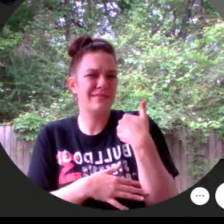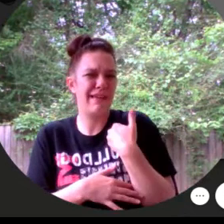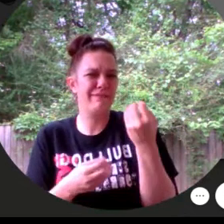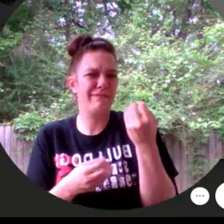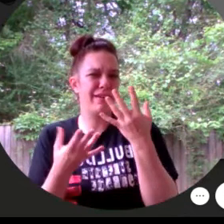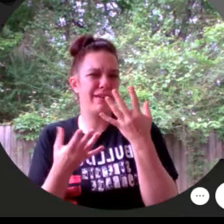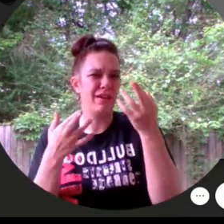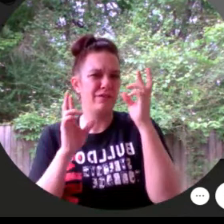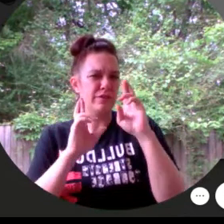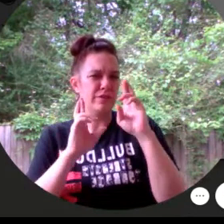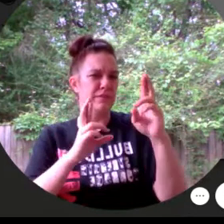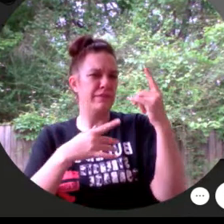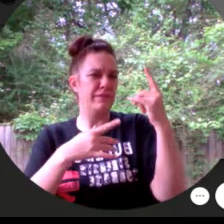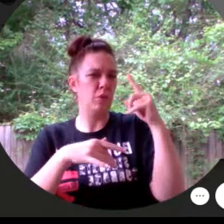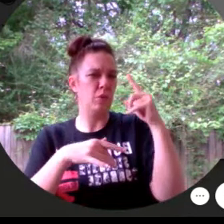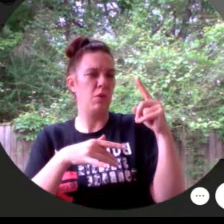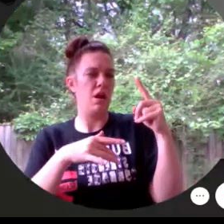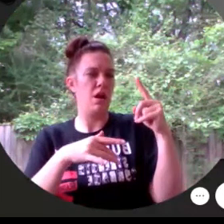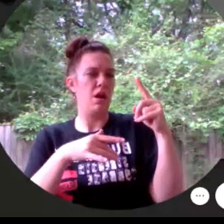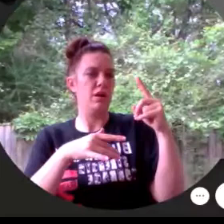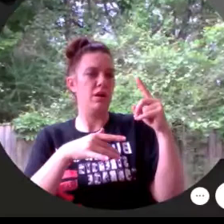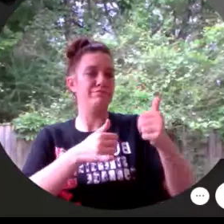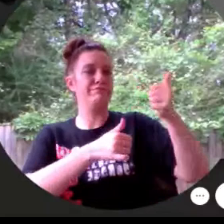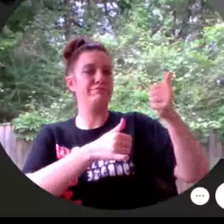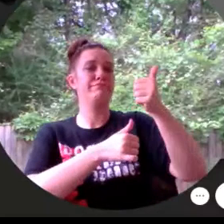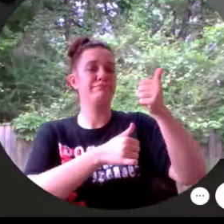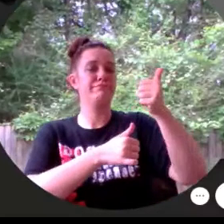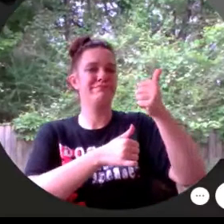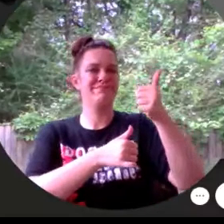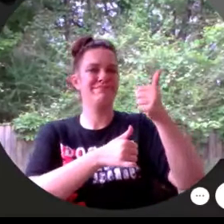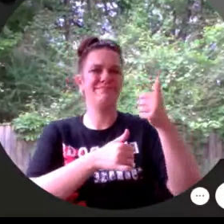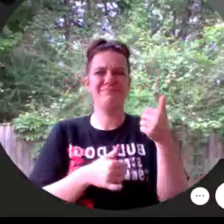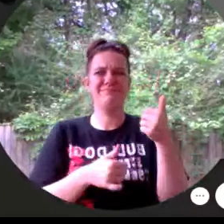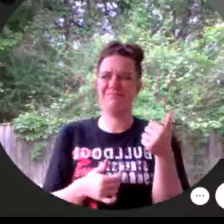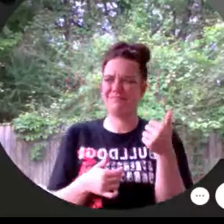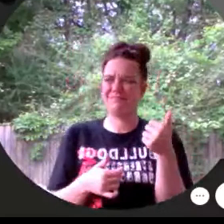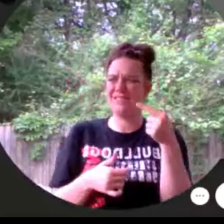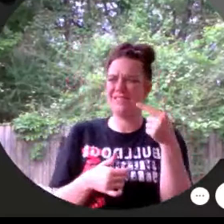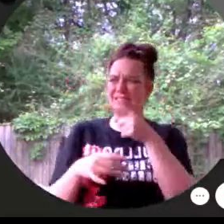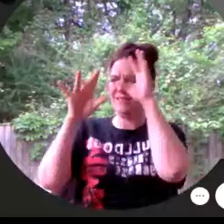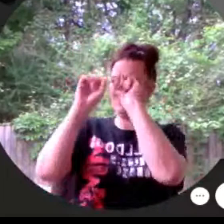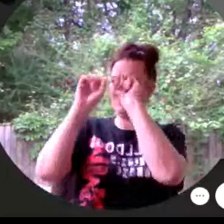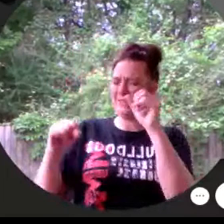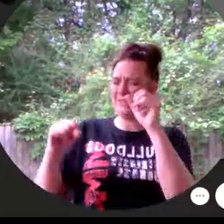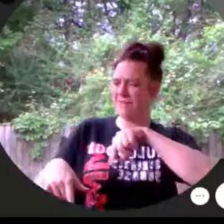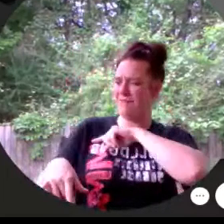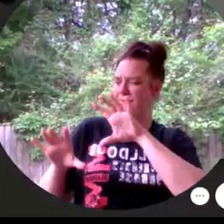much respect for authority. She's the president of our class.